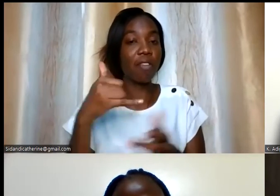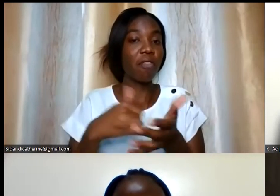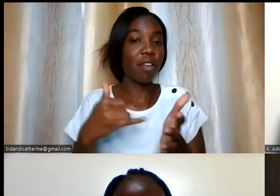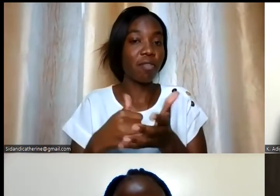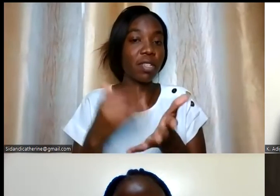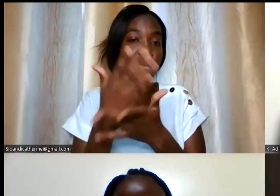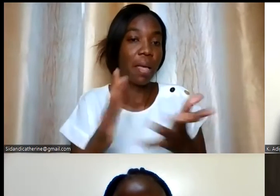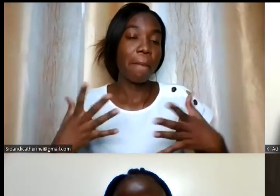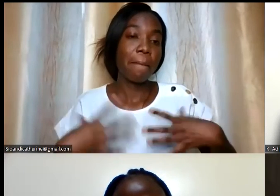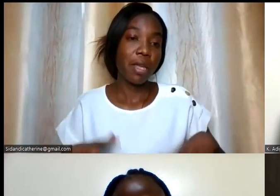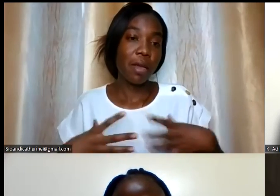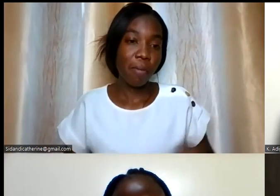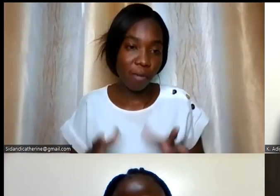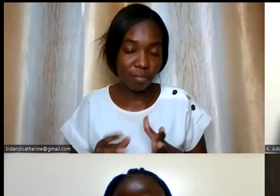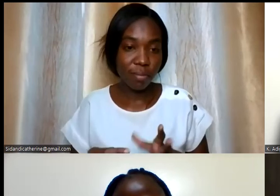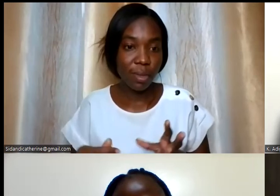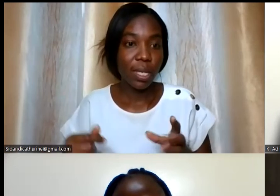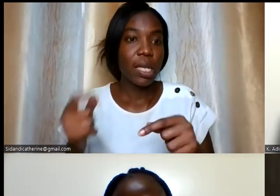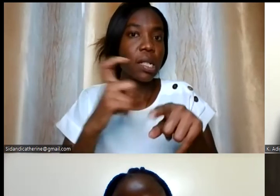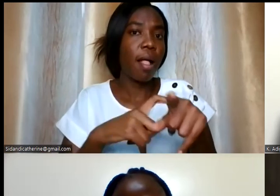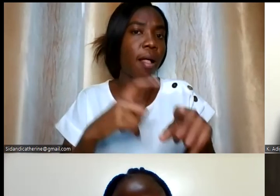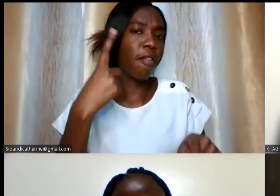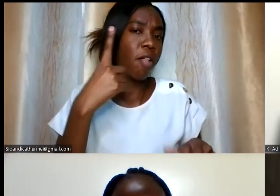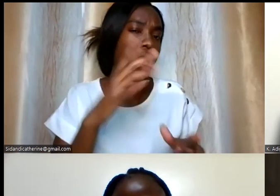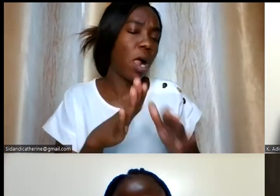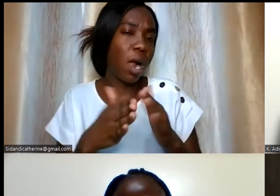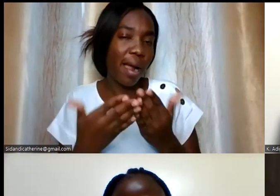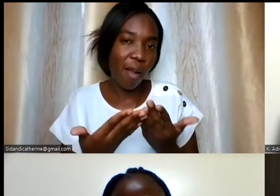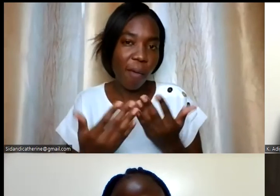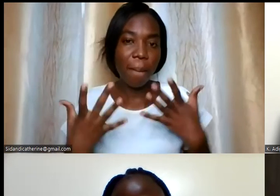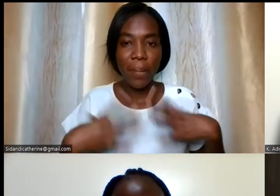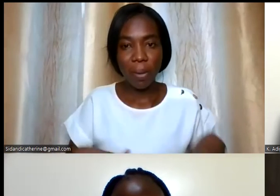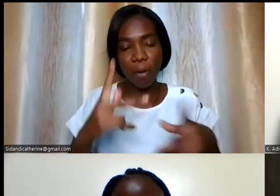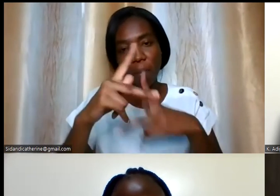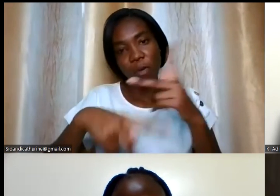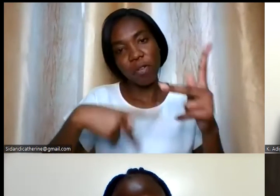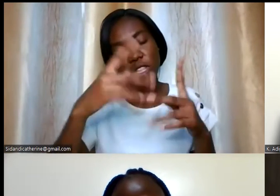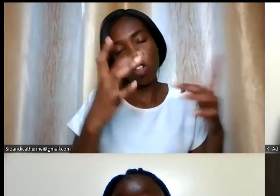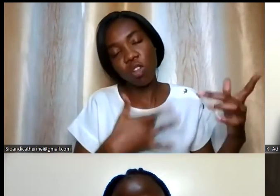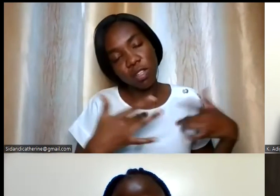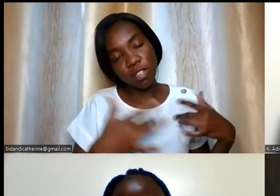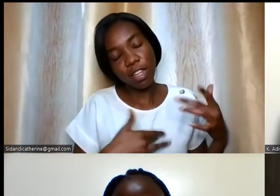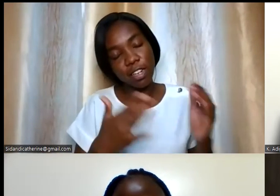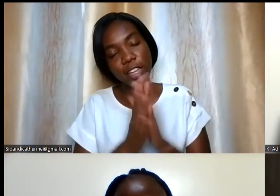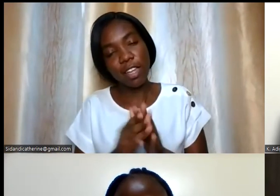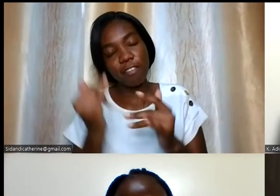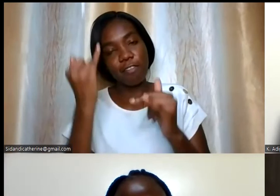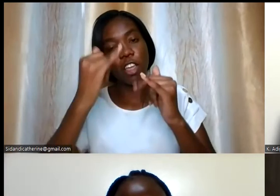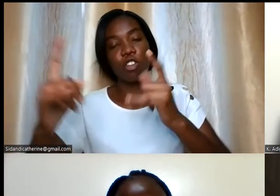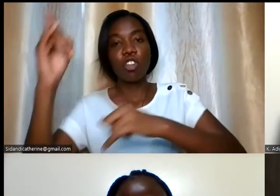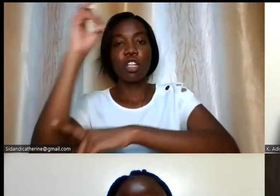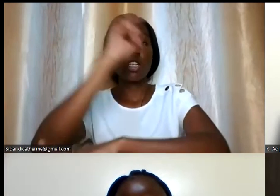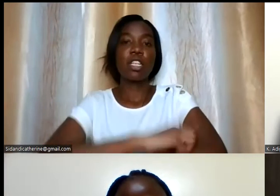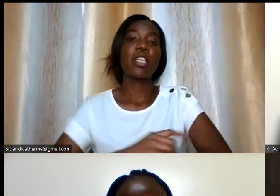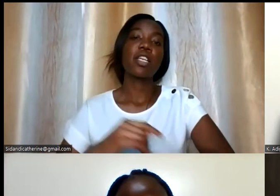that they make in terms of how people processes are concerned. And at the end of the day, 12 months